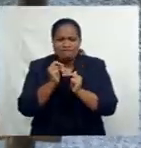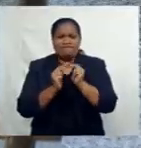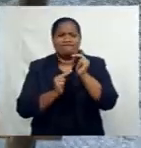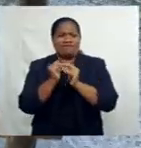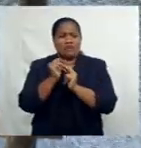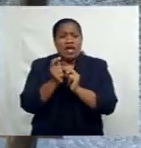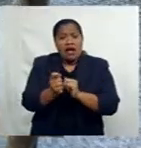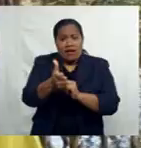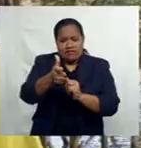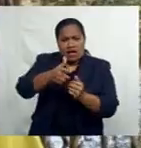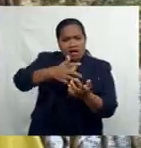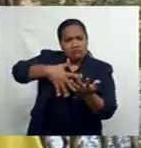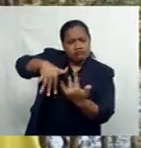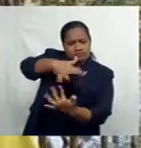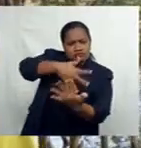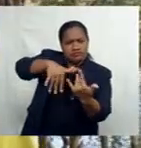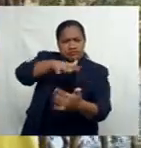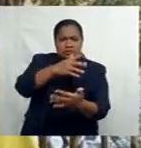of Tixiasa.